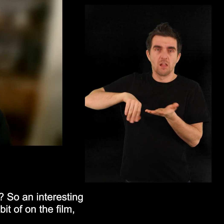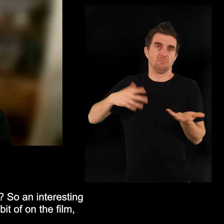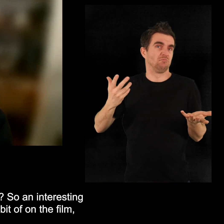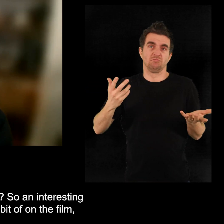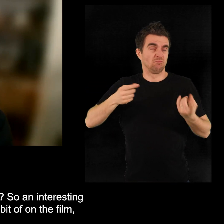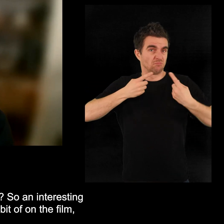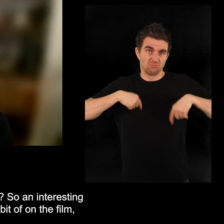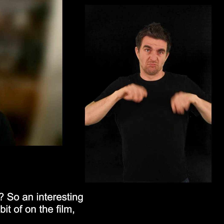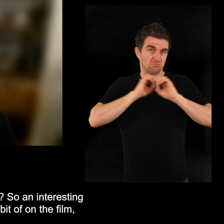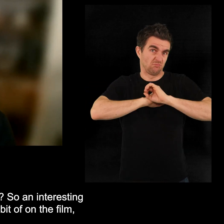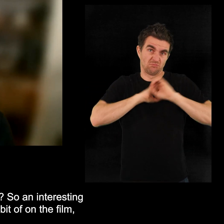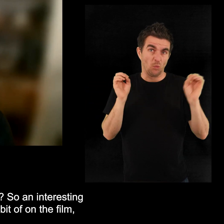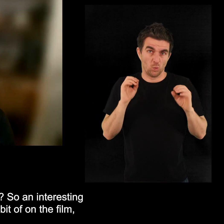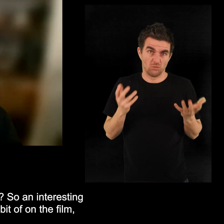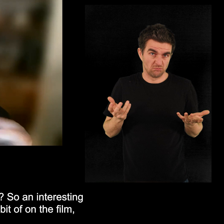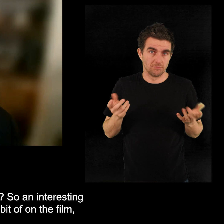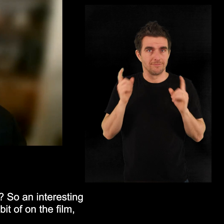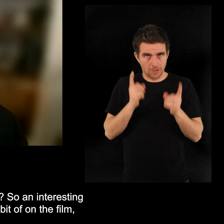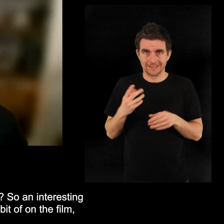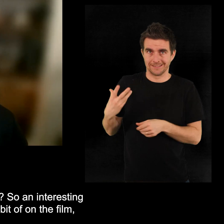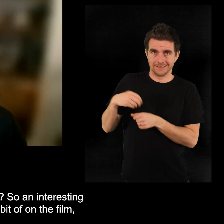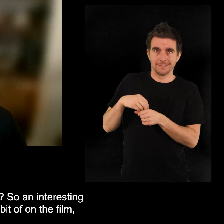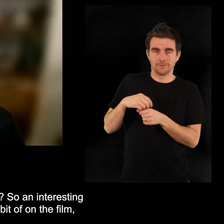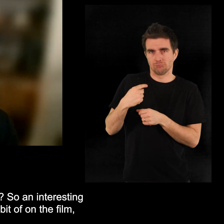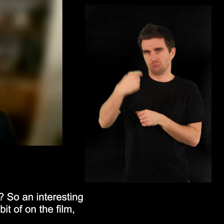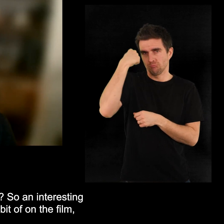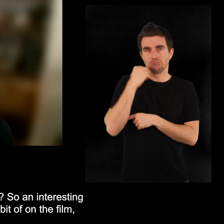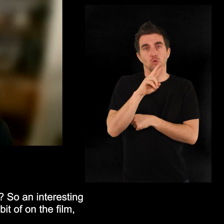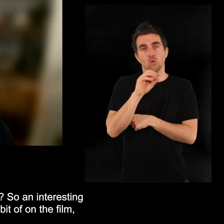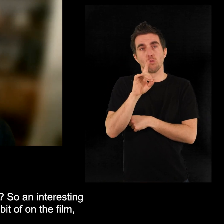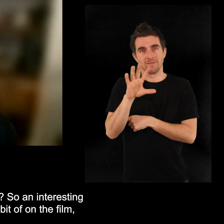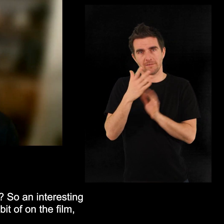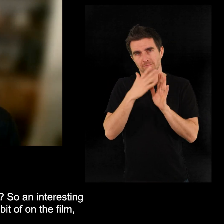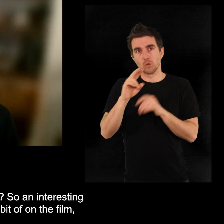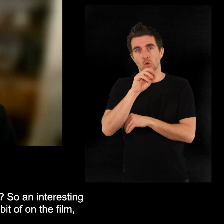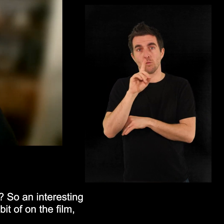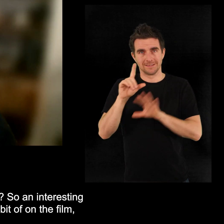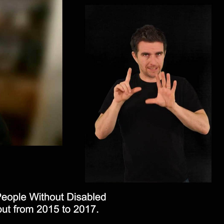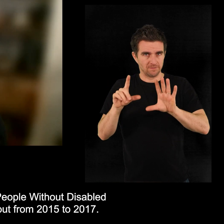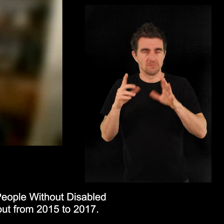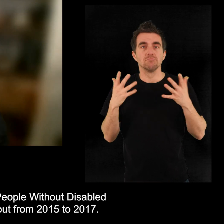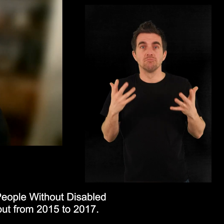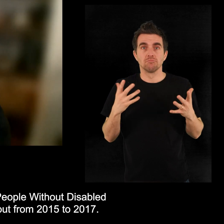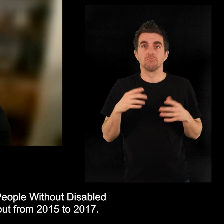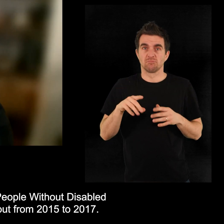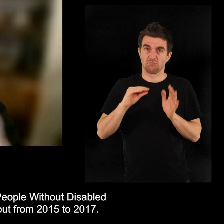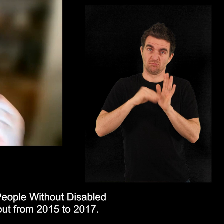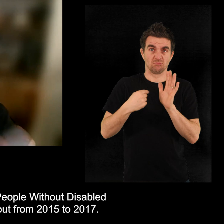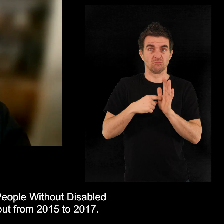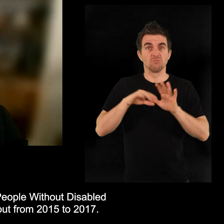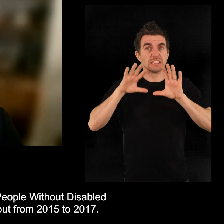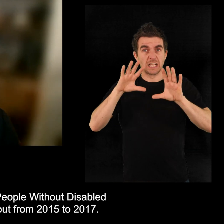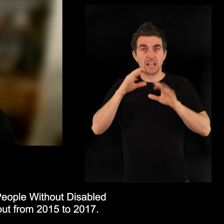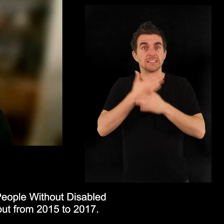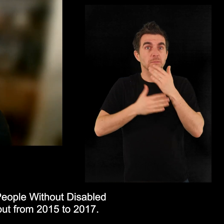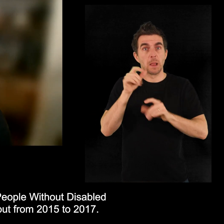opportunities. How does that actually work? So an interesting project, which you can see a bit of on the film, is Nothing About Disabled People